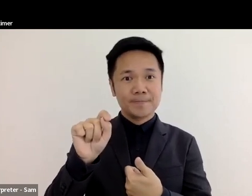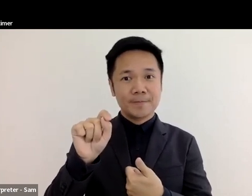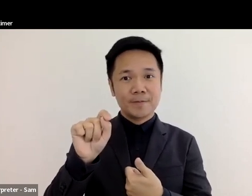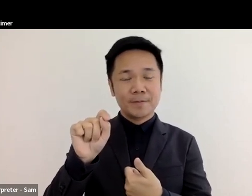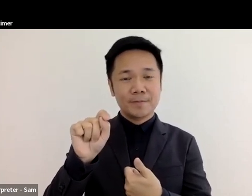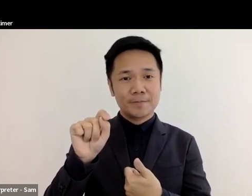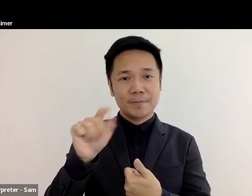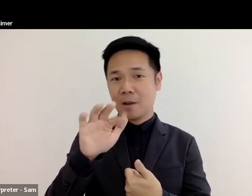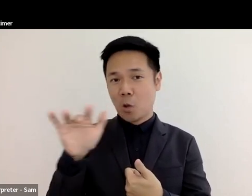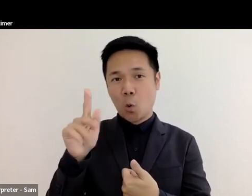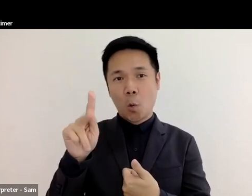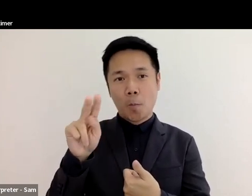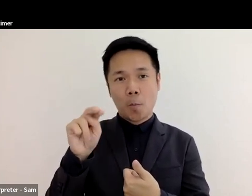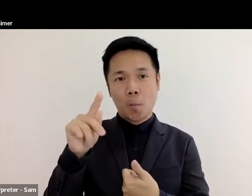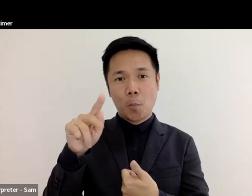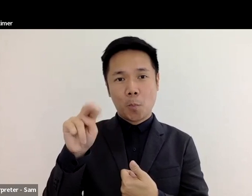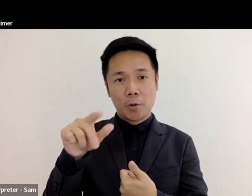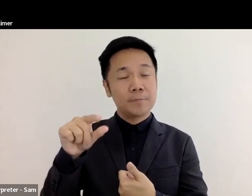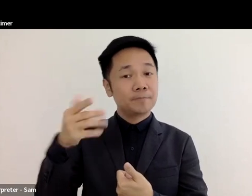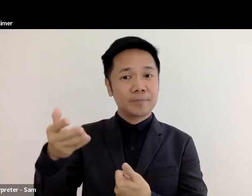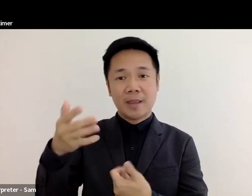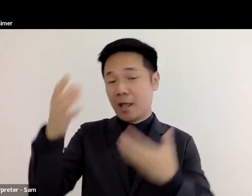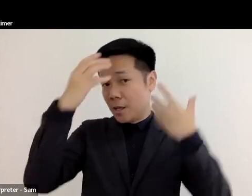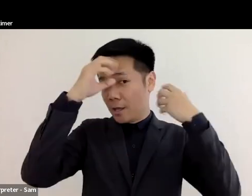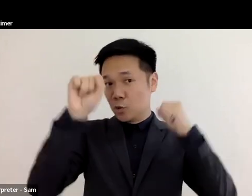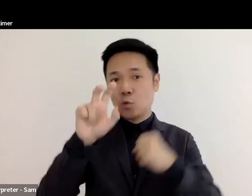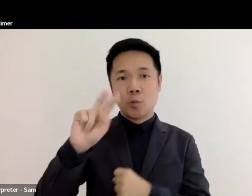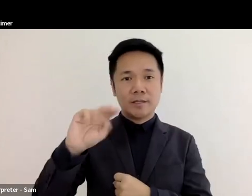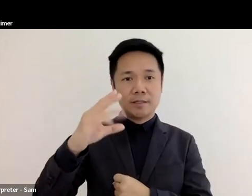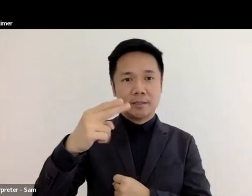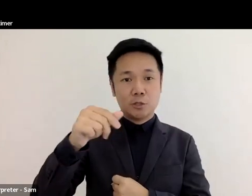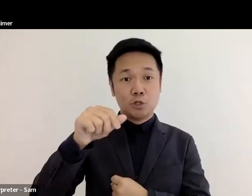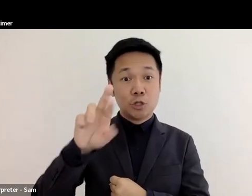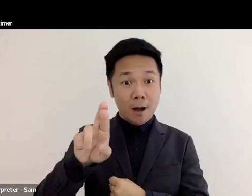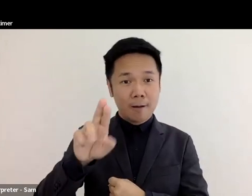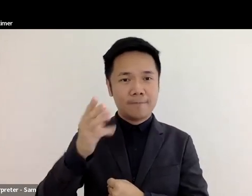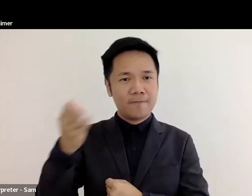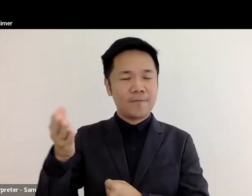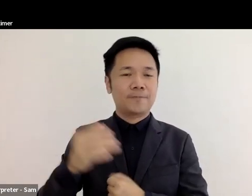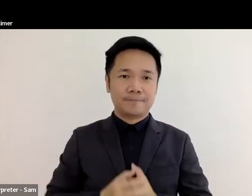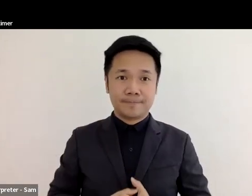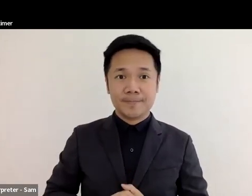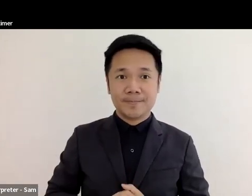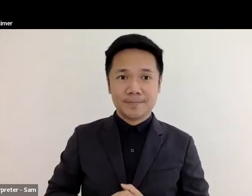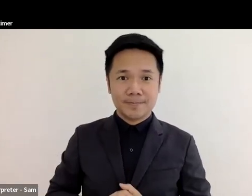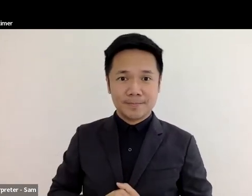Kornkul, Office for the UN High Commissioner for Human Rights. The floor is yours.